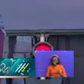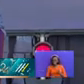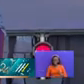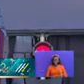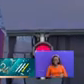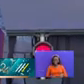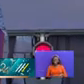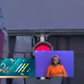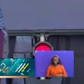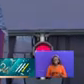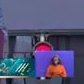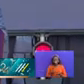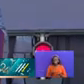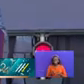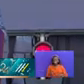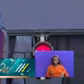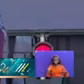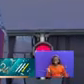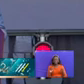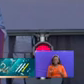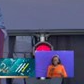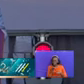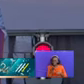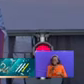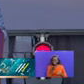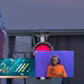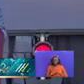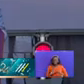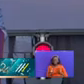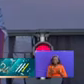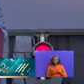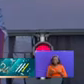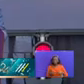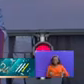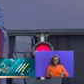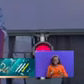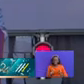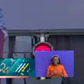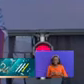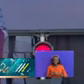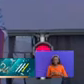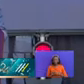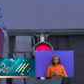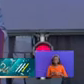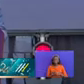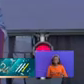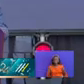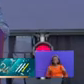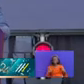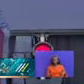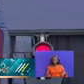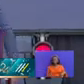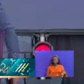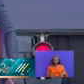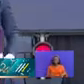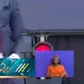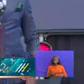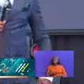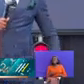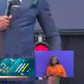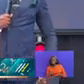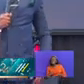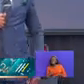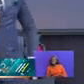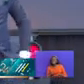hanging slaughtered monkeys vultur snakes lizards and I got interested I